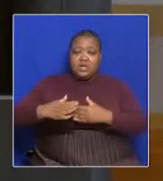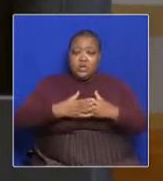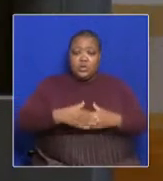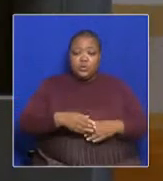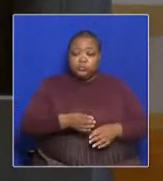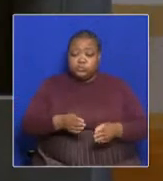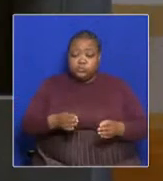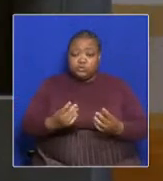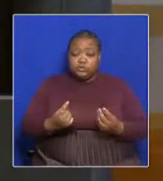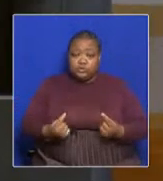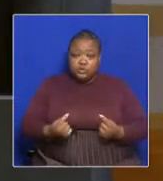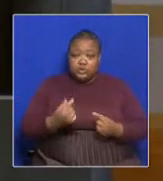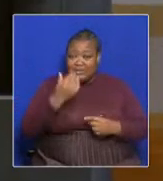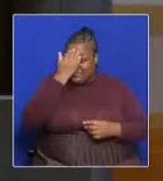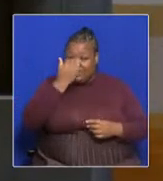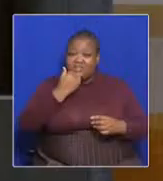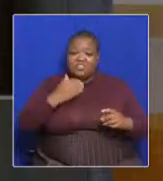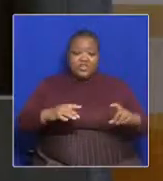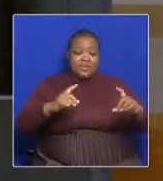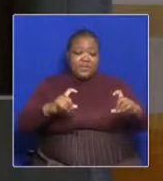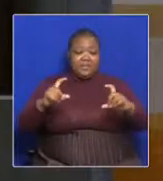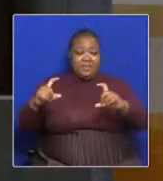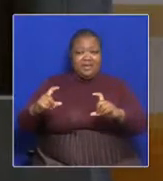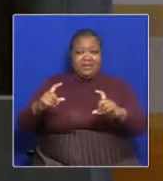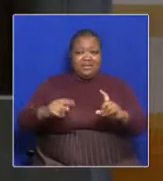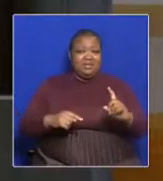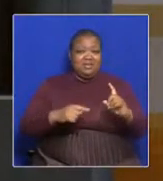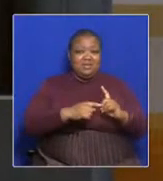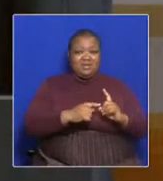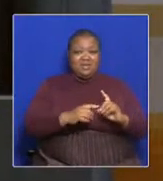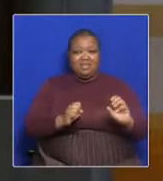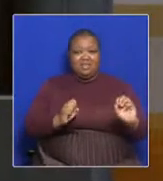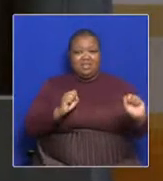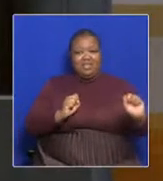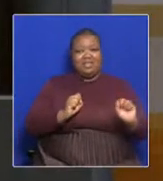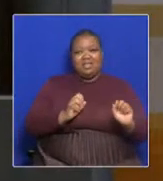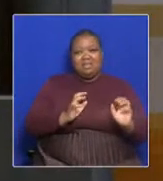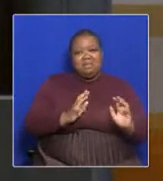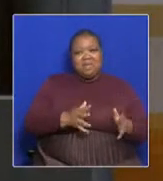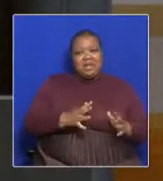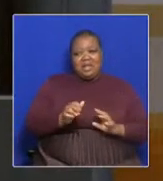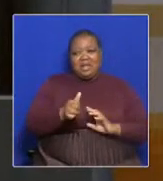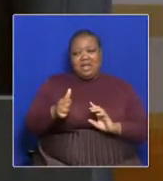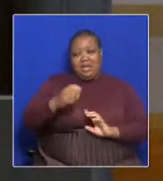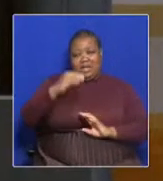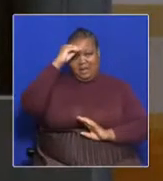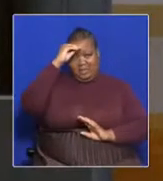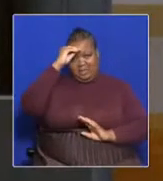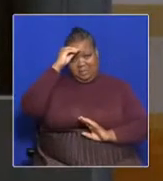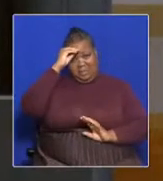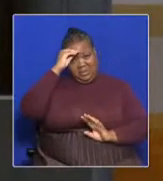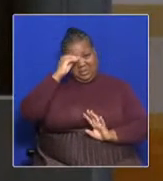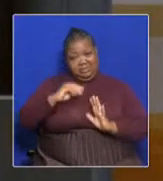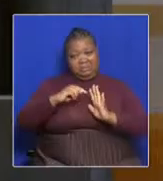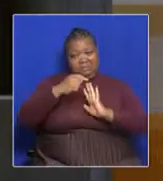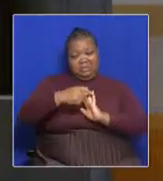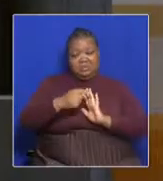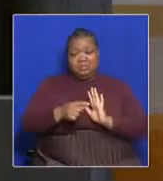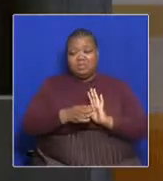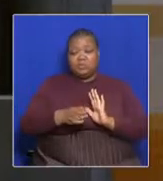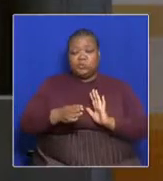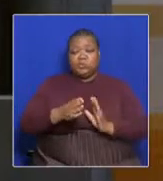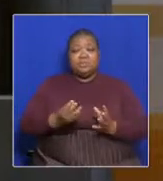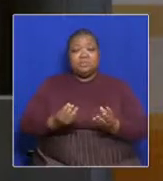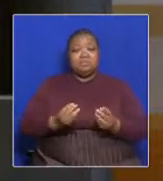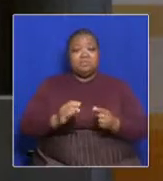here, we have only your word and the other officers as to what in fact was found. Yes, Is that right? you are